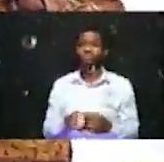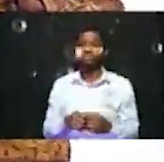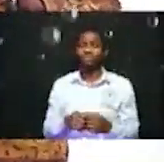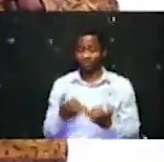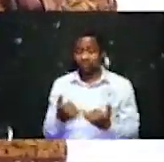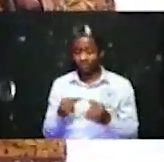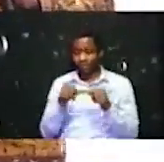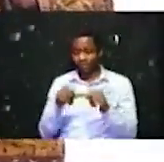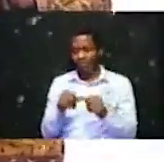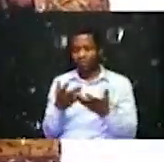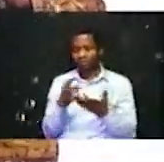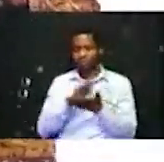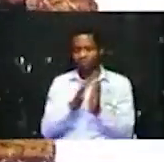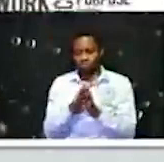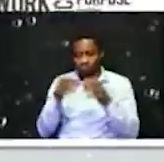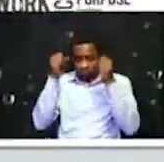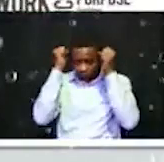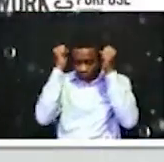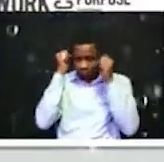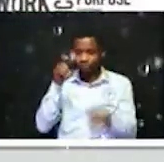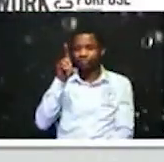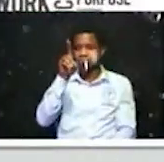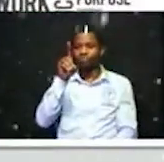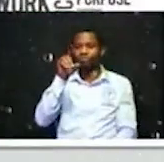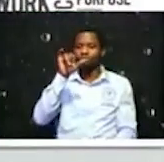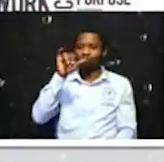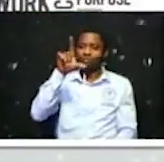Now, be diligent and noble in character.